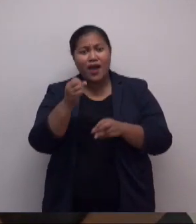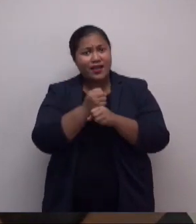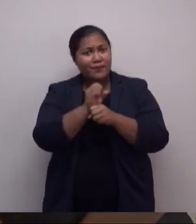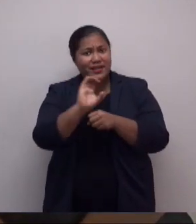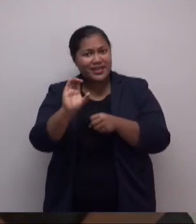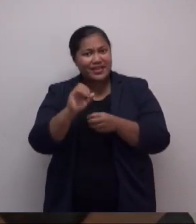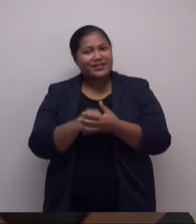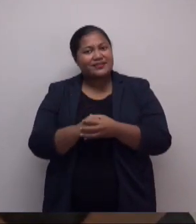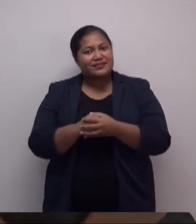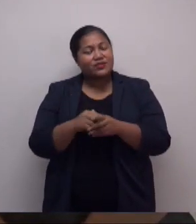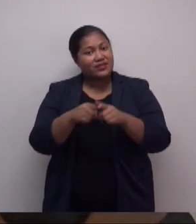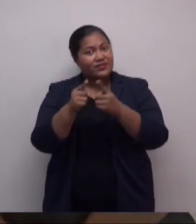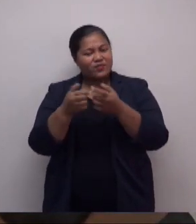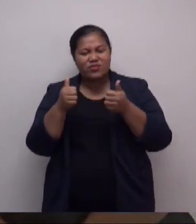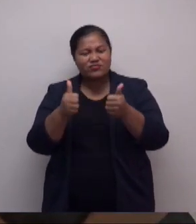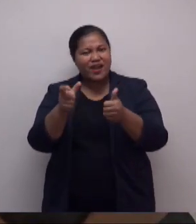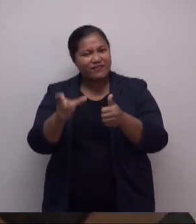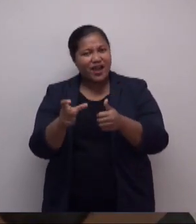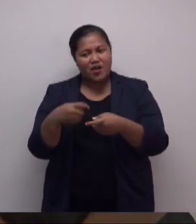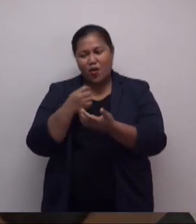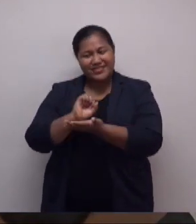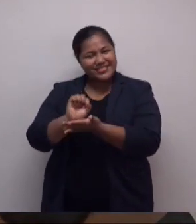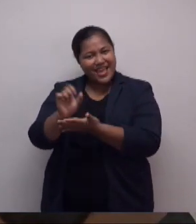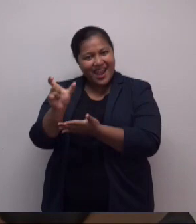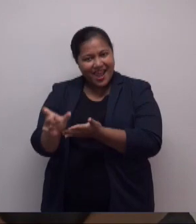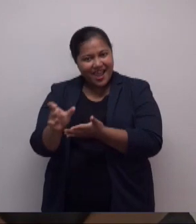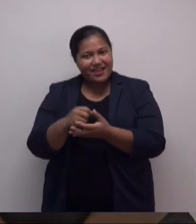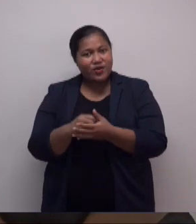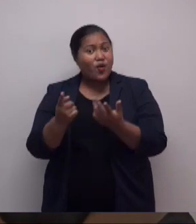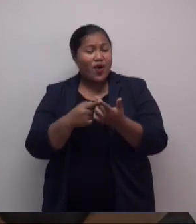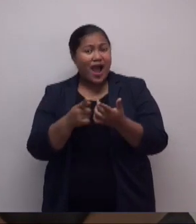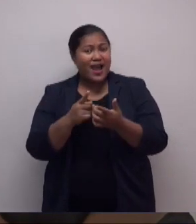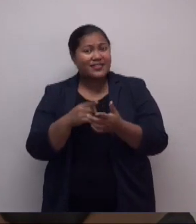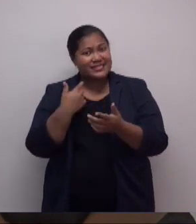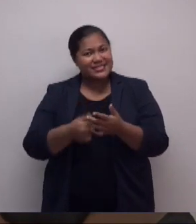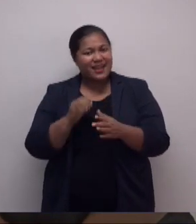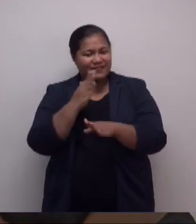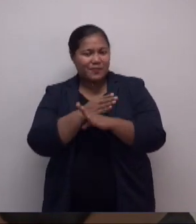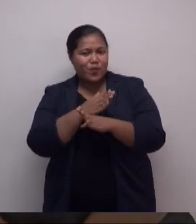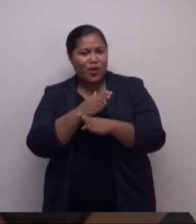as drivers, roadside vendors, or other self-employed entrepreneurs.